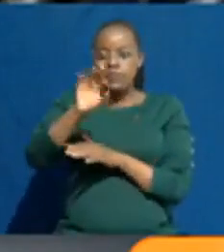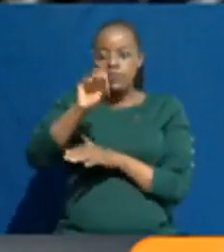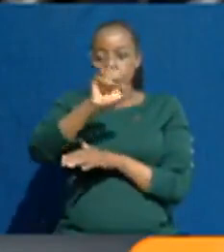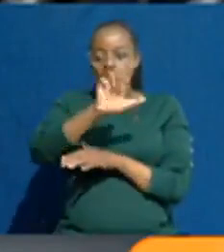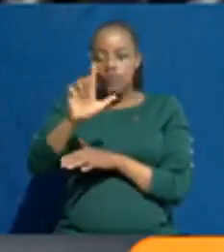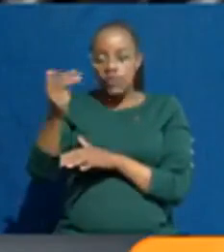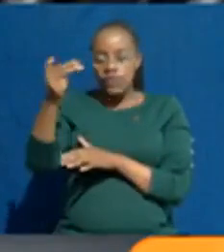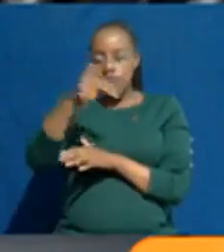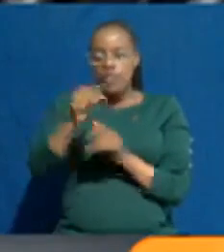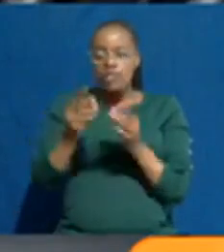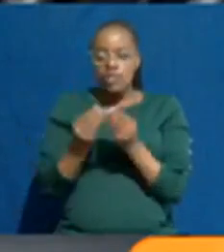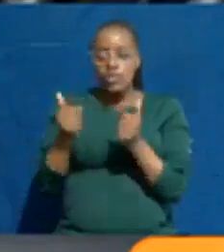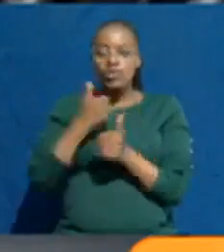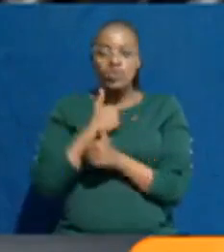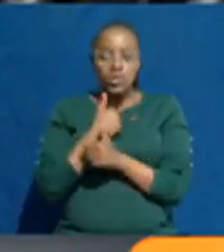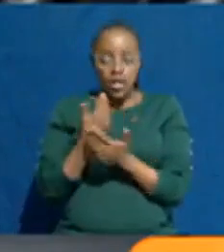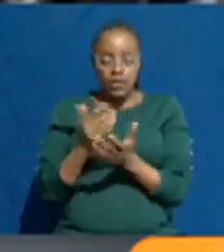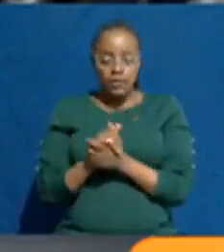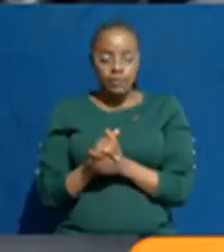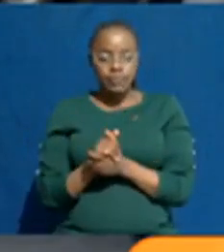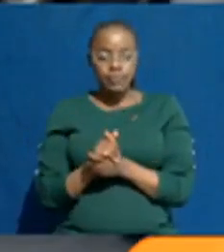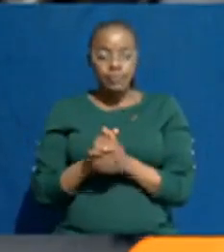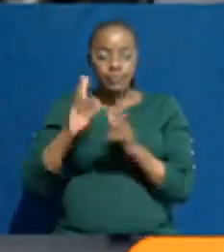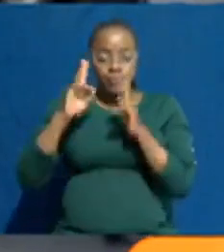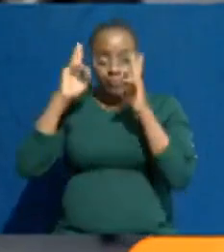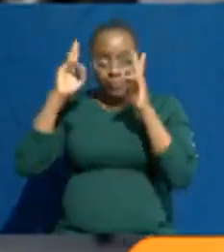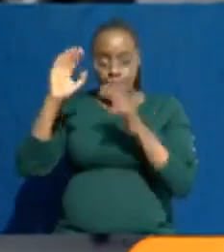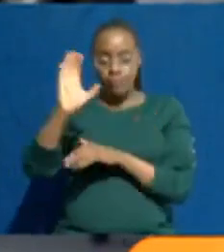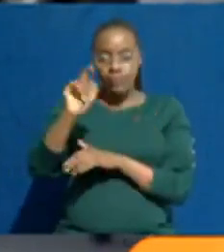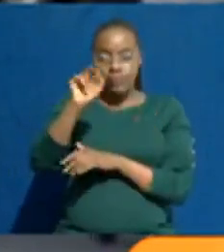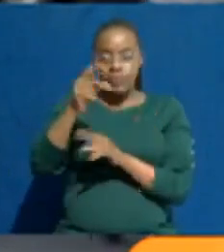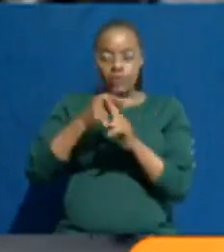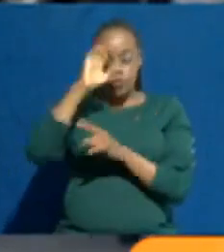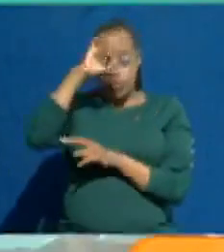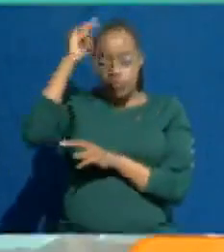fuels is the solution. Mashirima Kapombe, Citizen TV, Dubai.